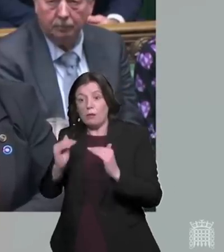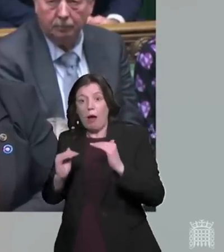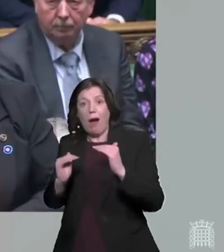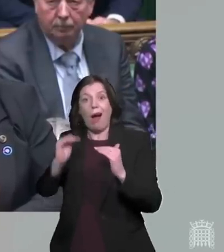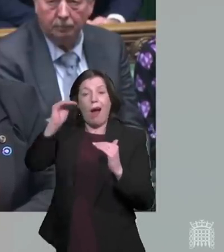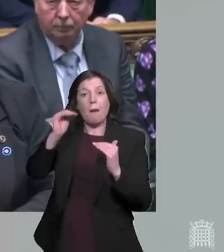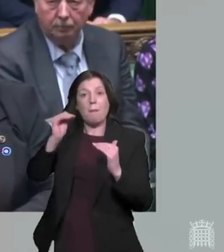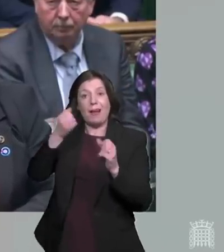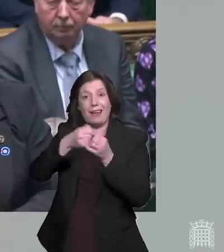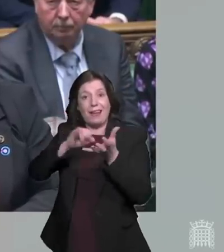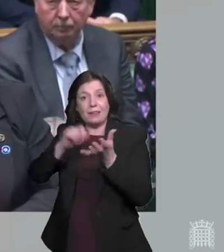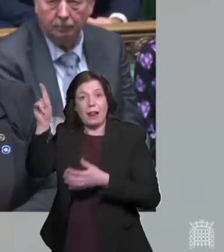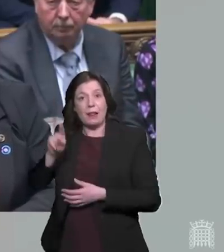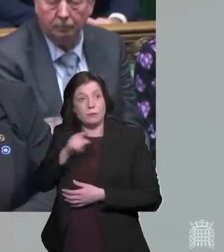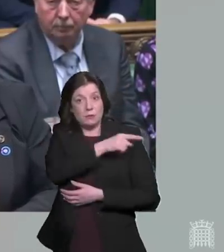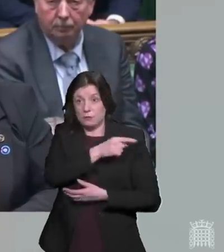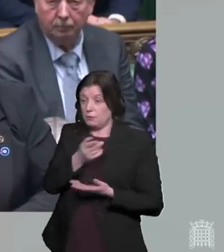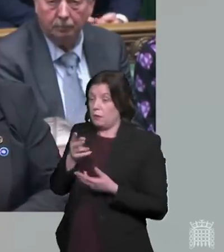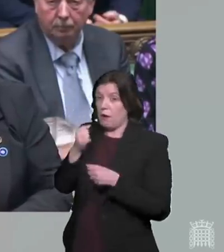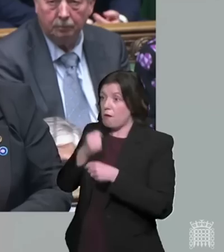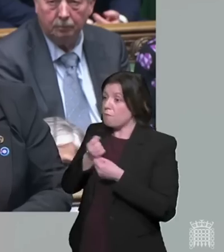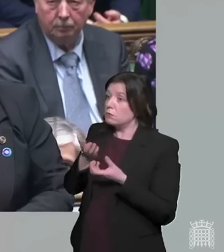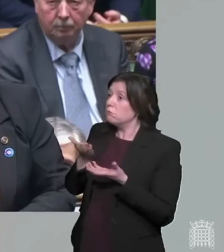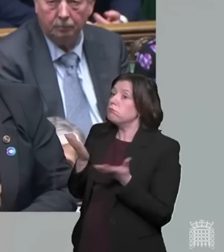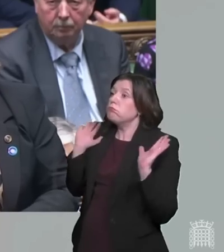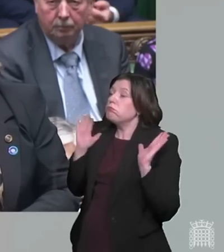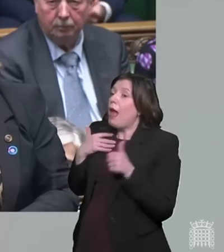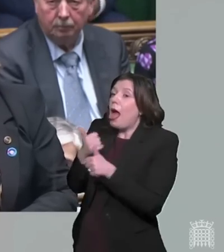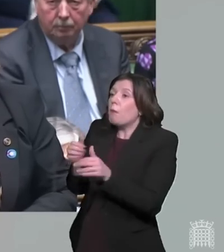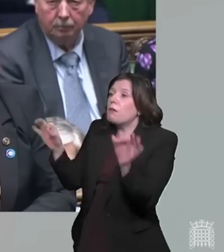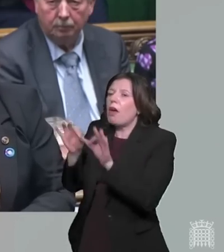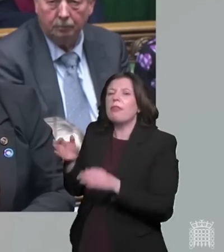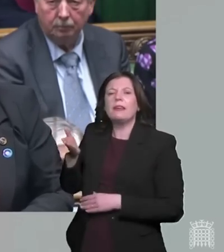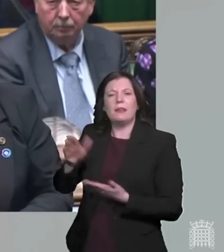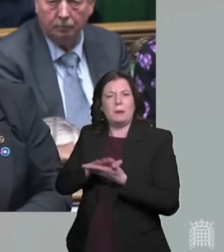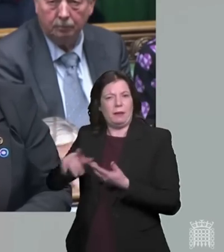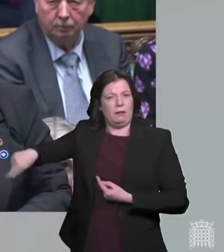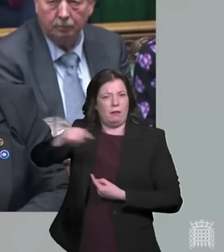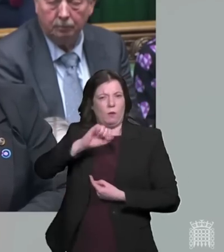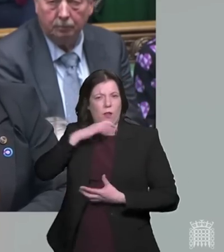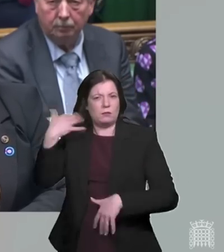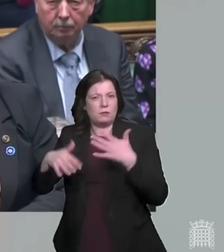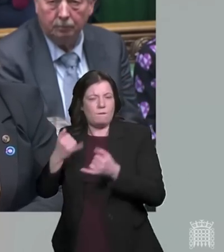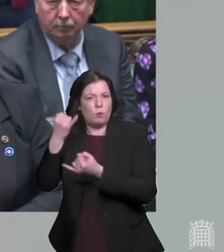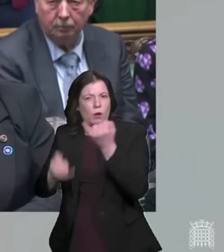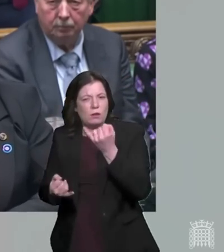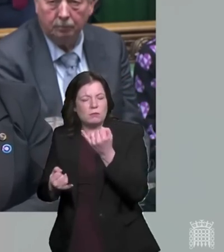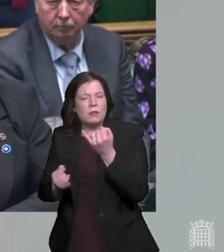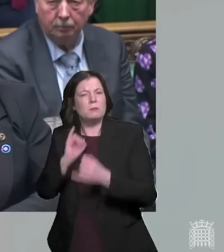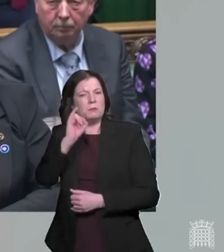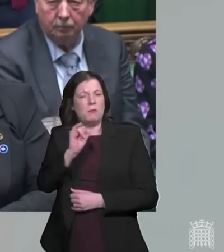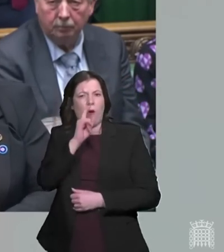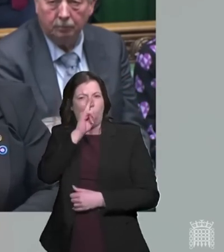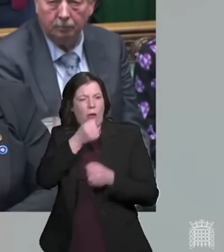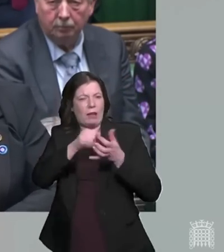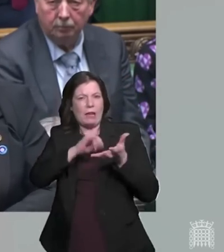worse for millions of families? And given the significant reduction in the costs of wholesale energy, will he accept that it's now time